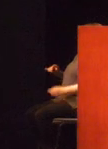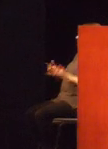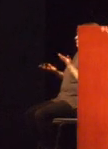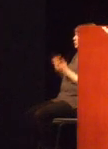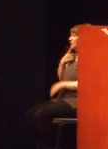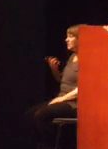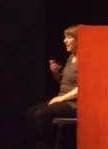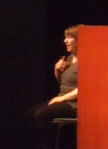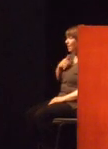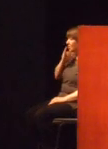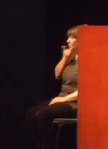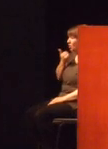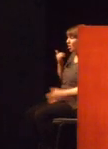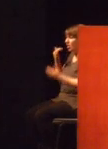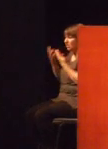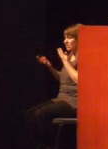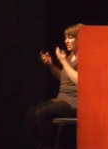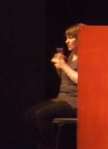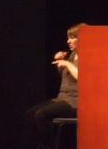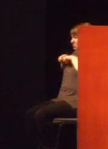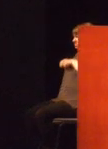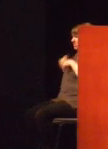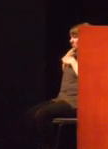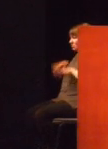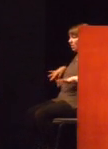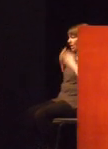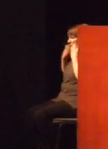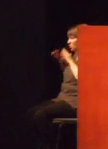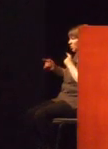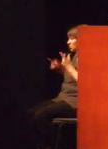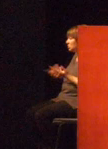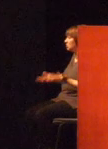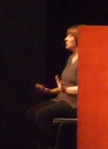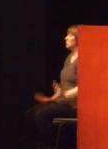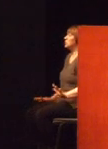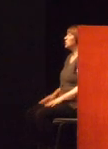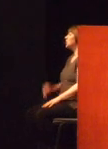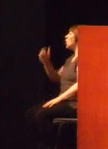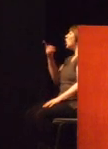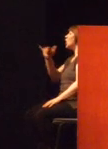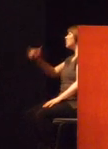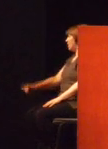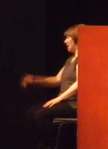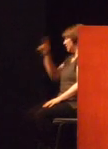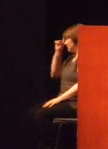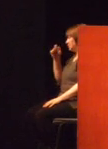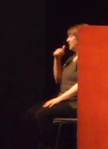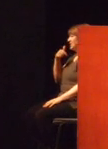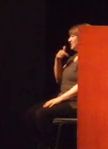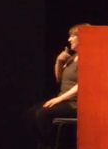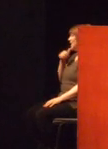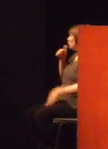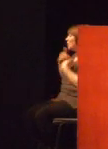going to get this wrong. I don't have the right thing. I guess I'll sit here and be quiet. All of that is because of my lack of exposure.